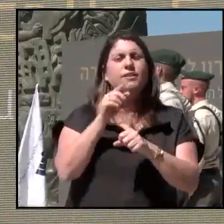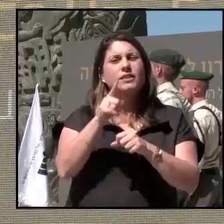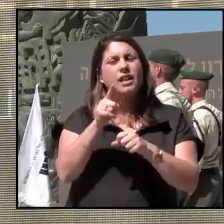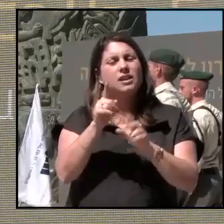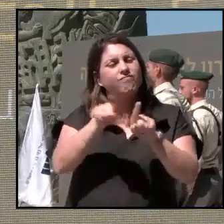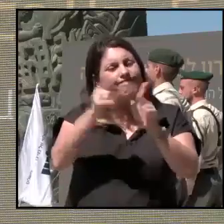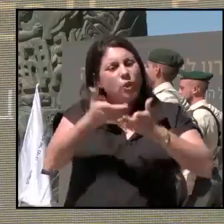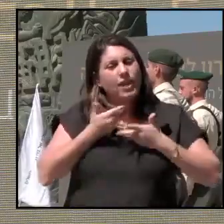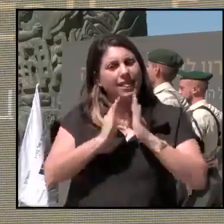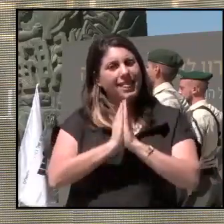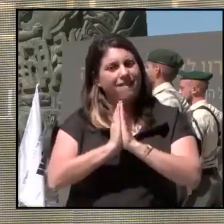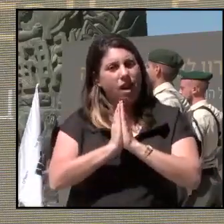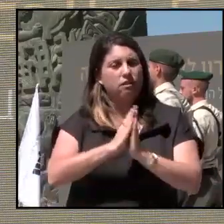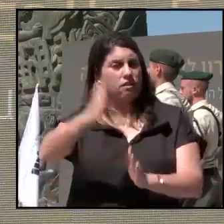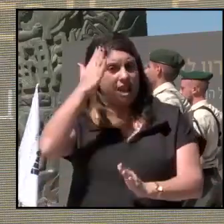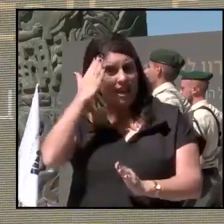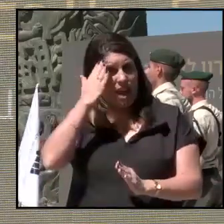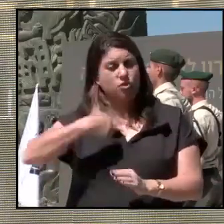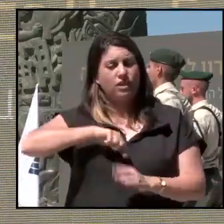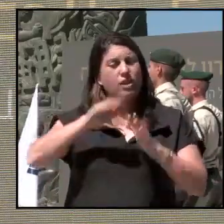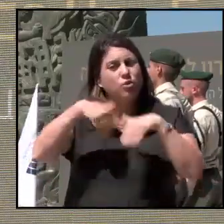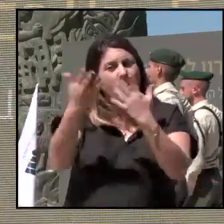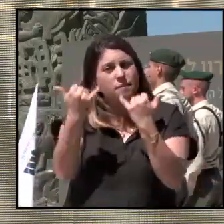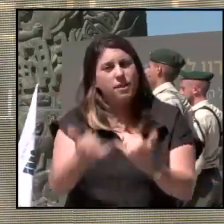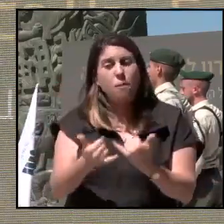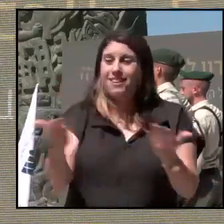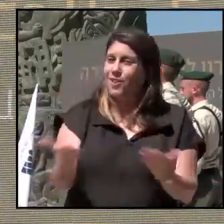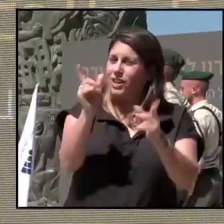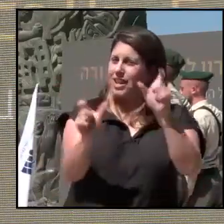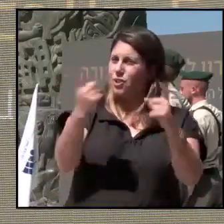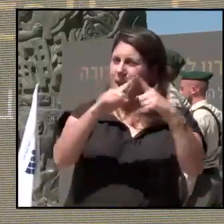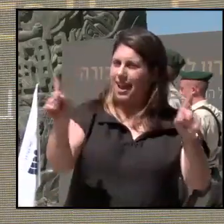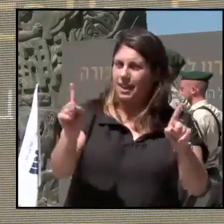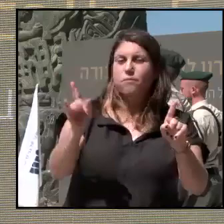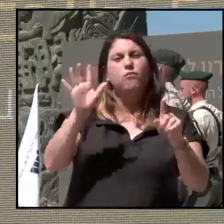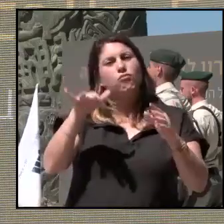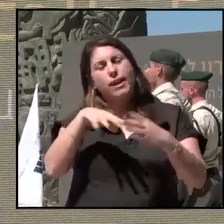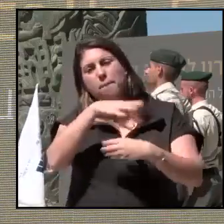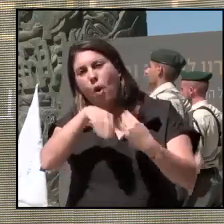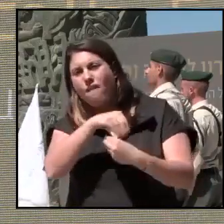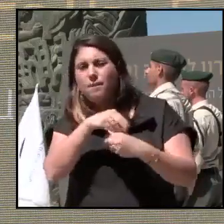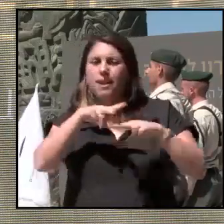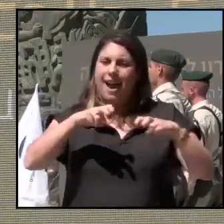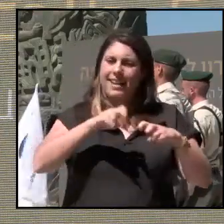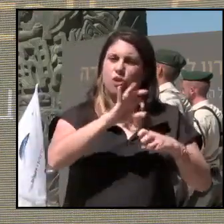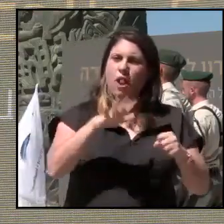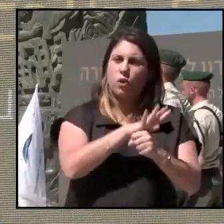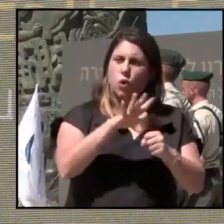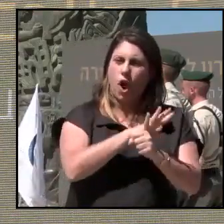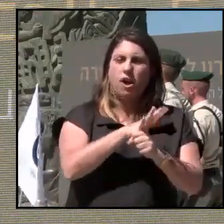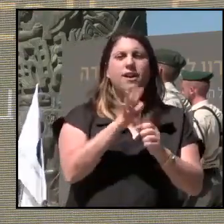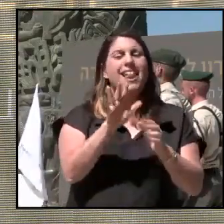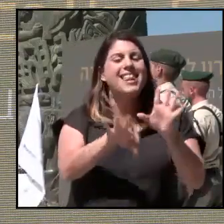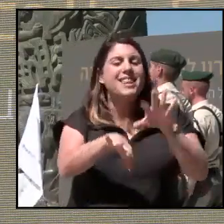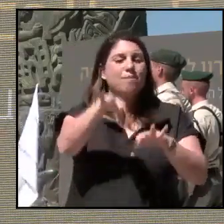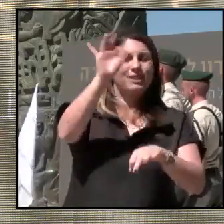hoped that the recognition we confer today will encourage others who are involved in the investigation of the Holocaust to